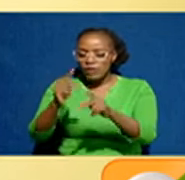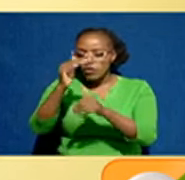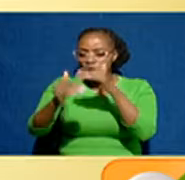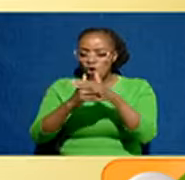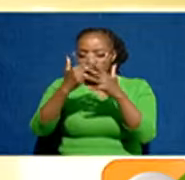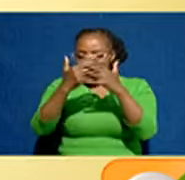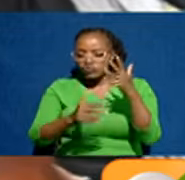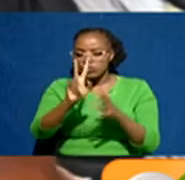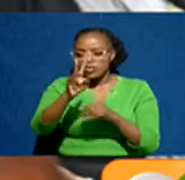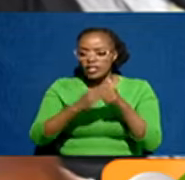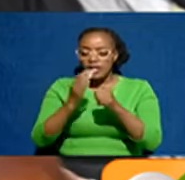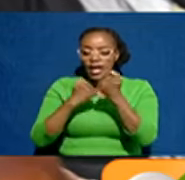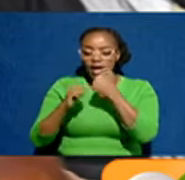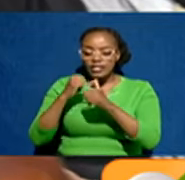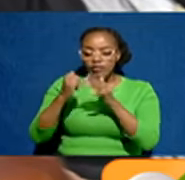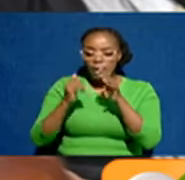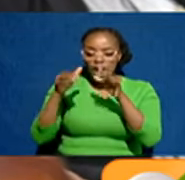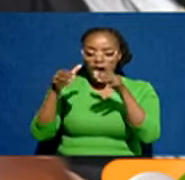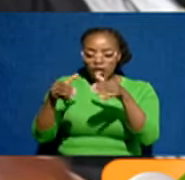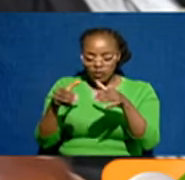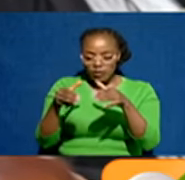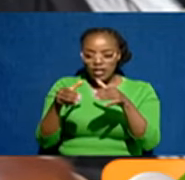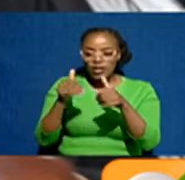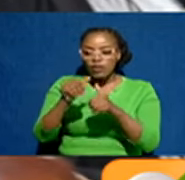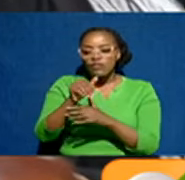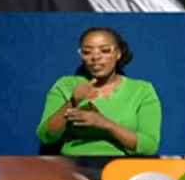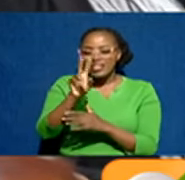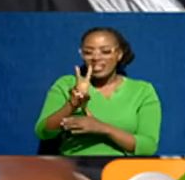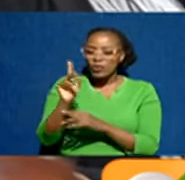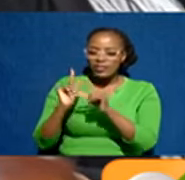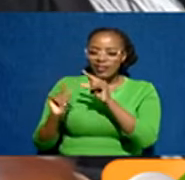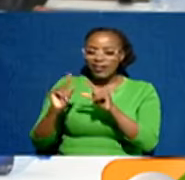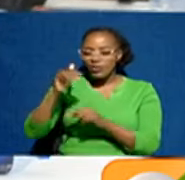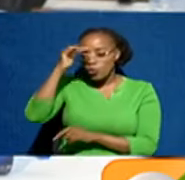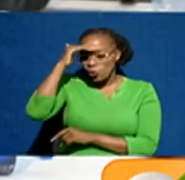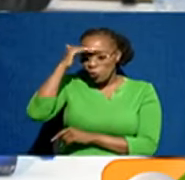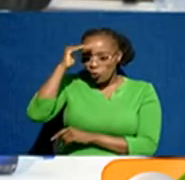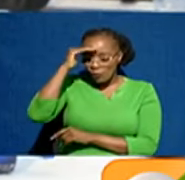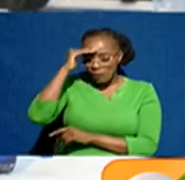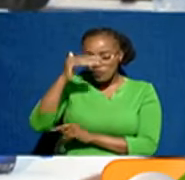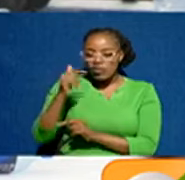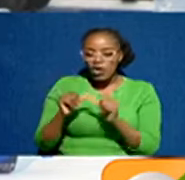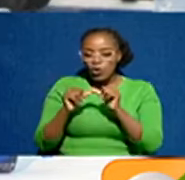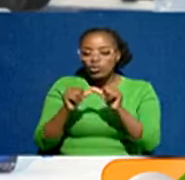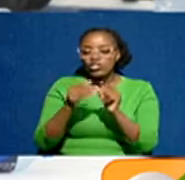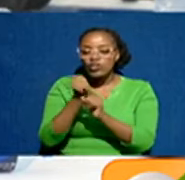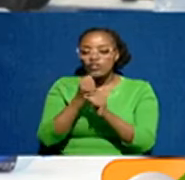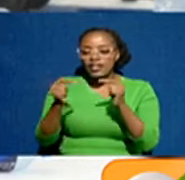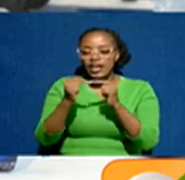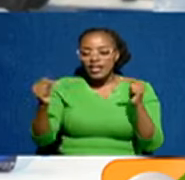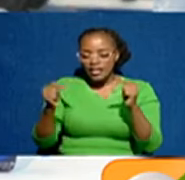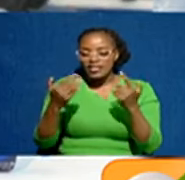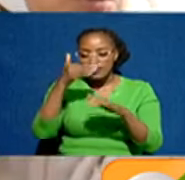all 29 active manufacturers and distillers of second generation alcohol in its ongoing war against